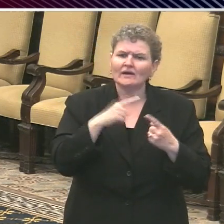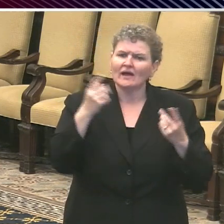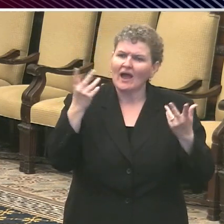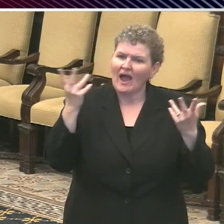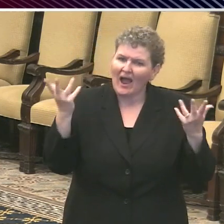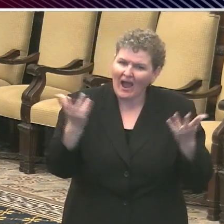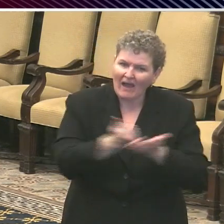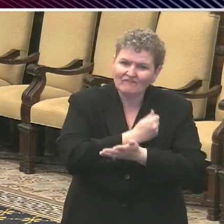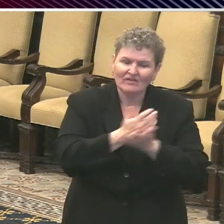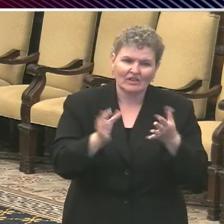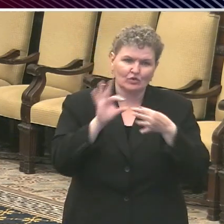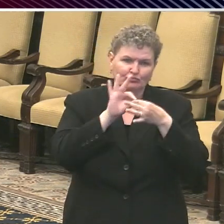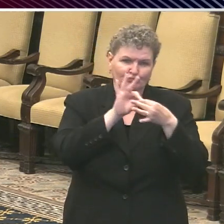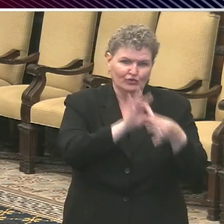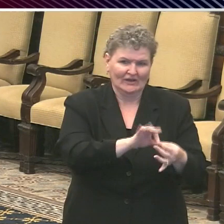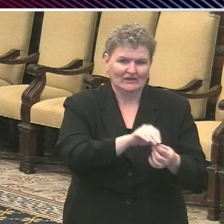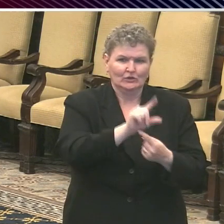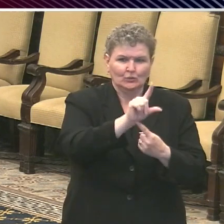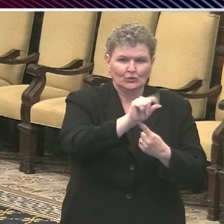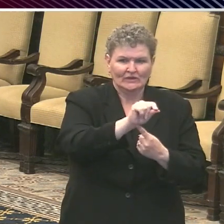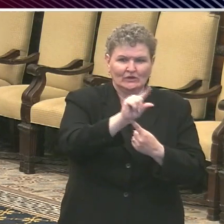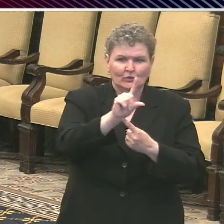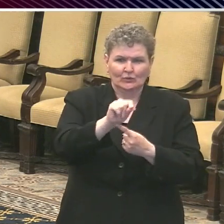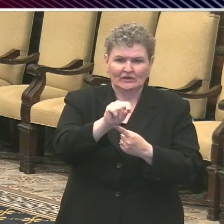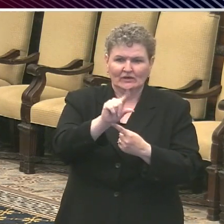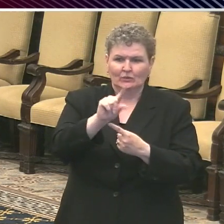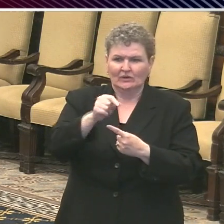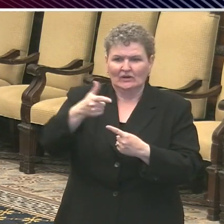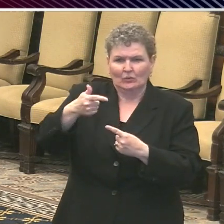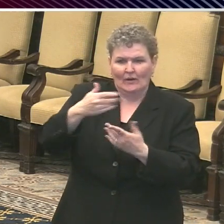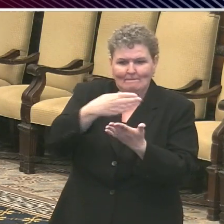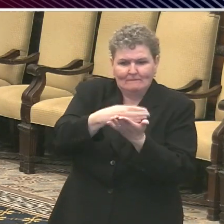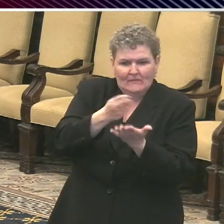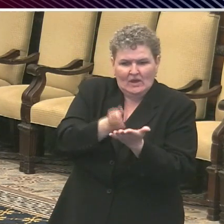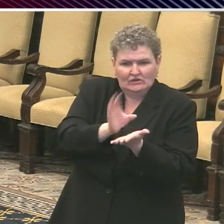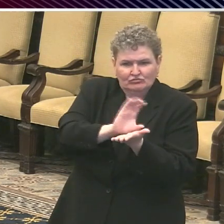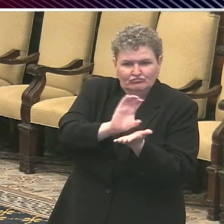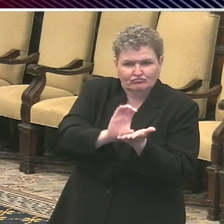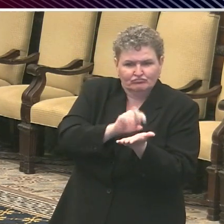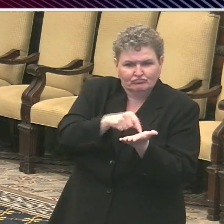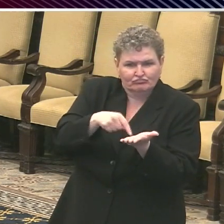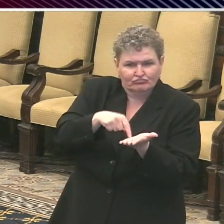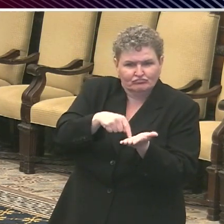regarding the 2021 budget will be confirmed?